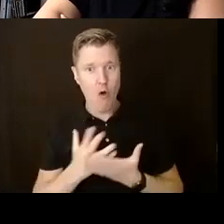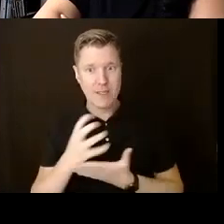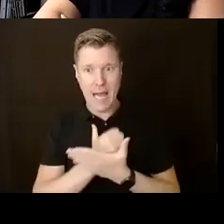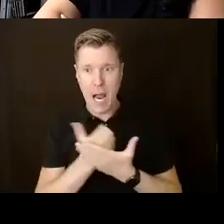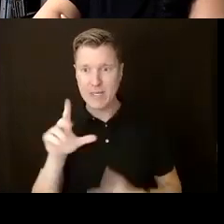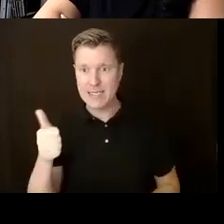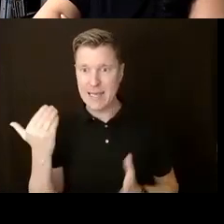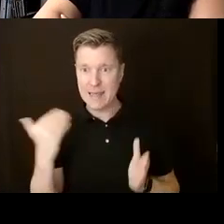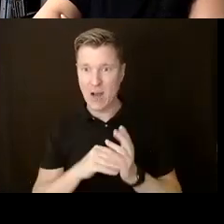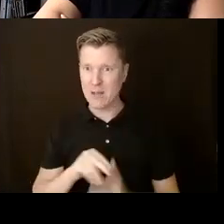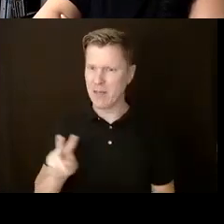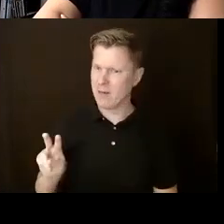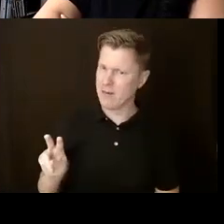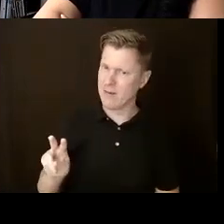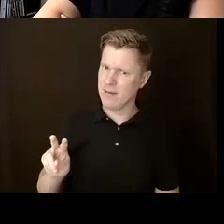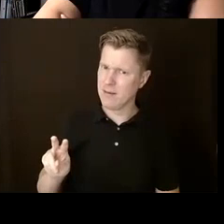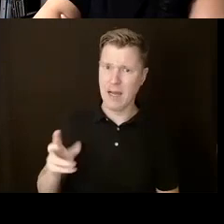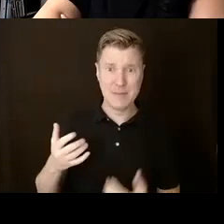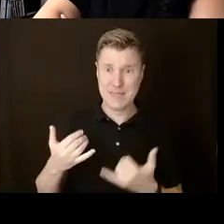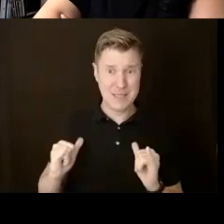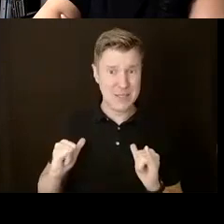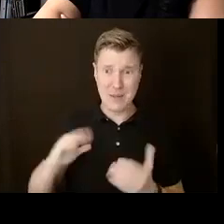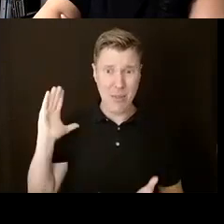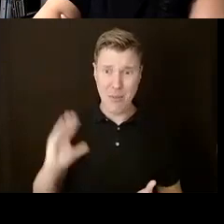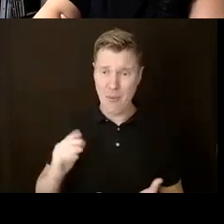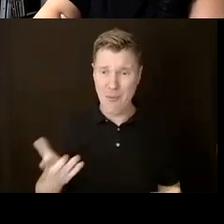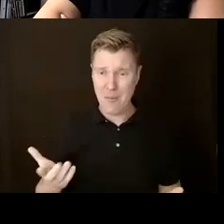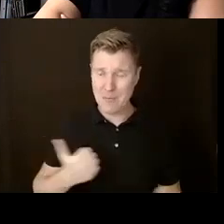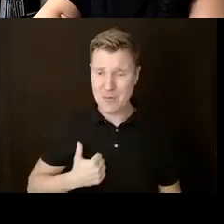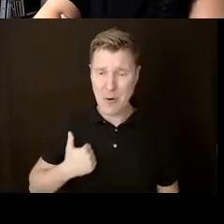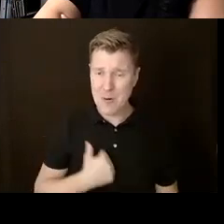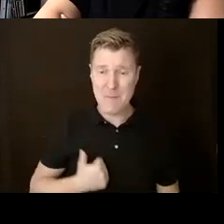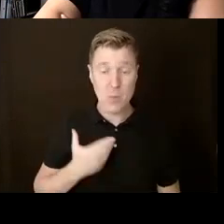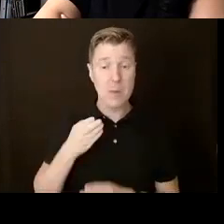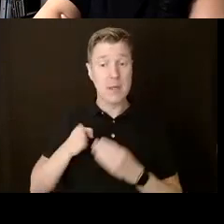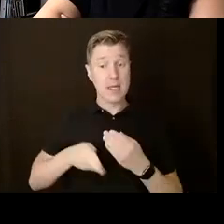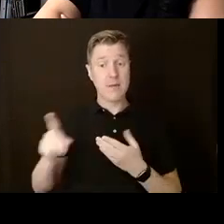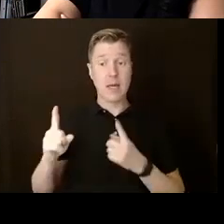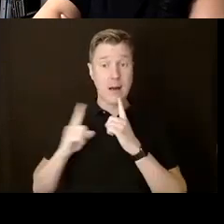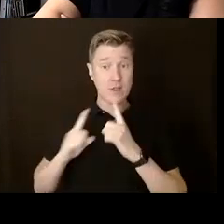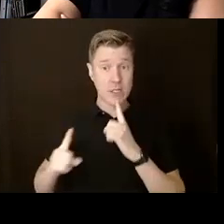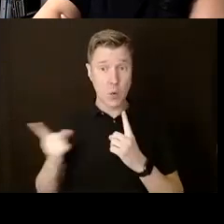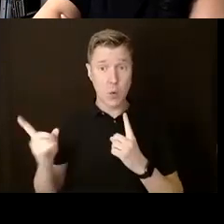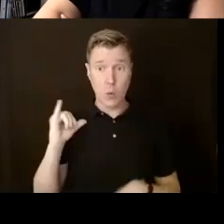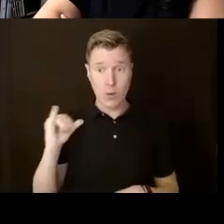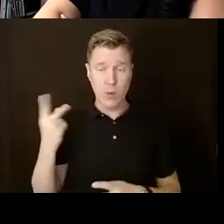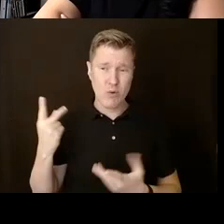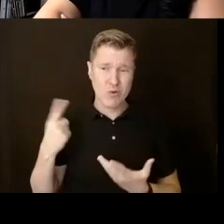was like, I'm sorry, I still think it's too low. And, by the end of the conversation, we were kind of also just talking